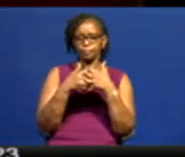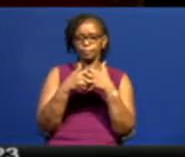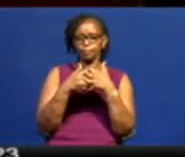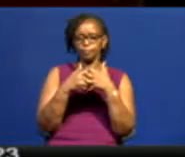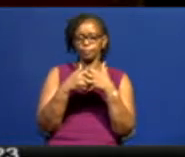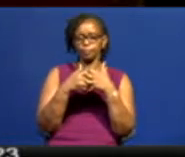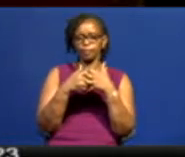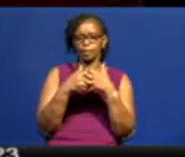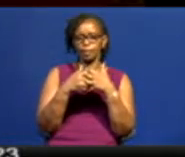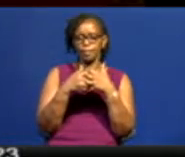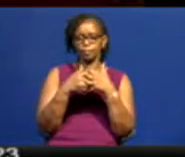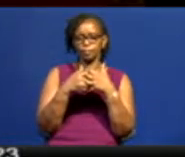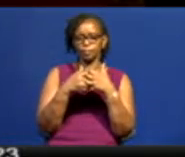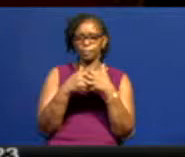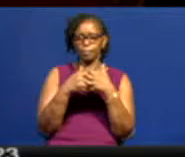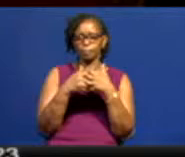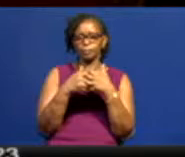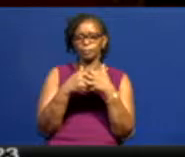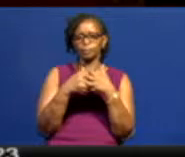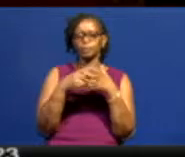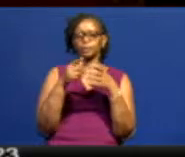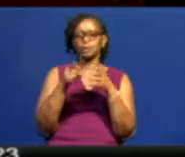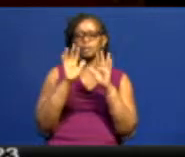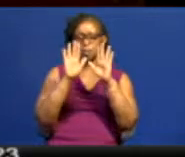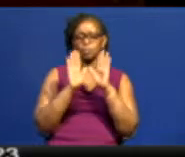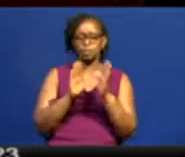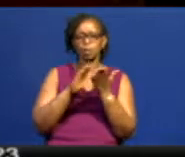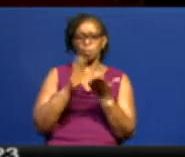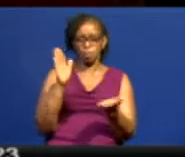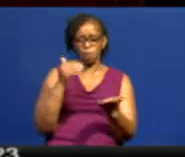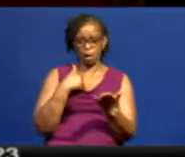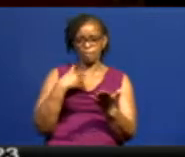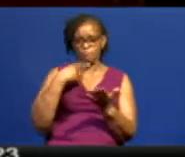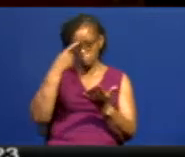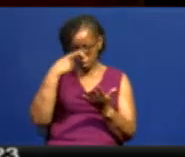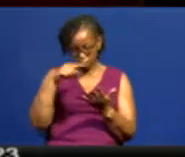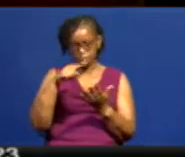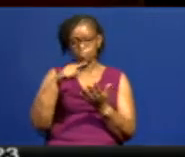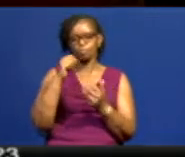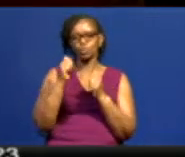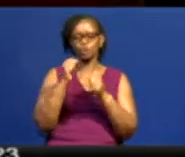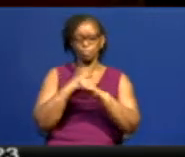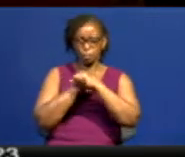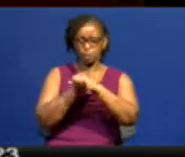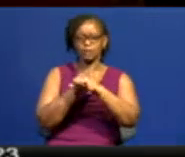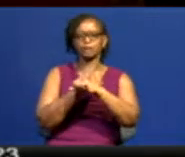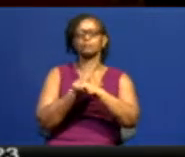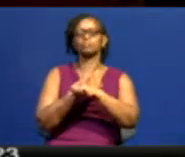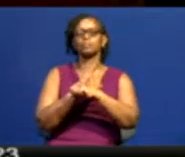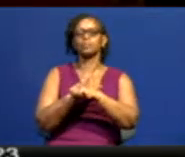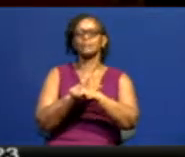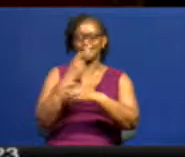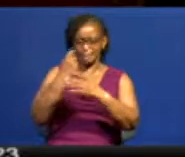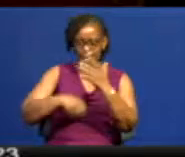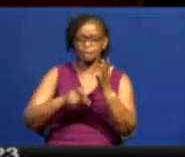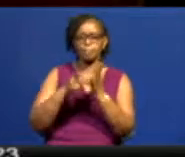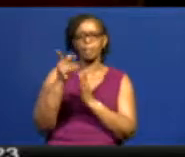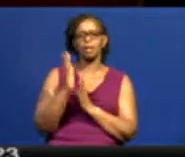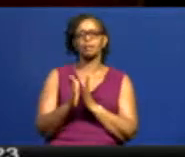Speaker, it is paramount to have a policy that protects the taxpayers, so that we ensure